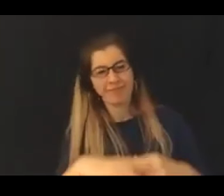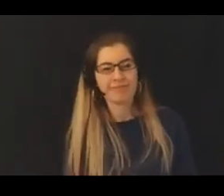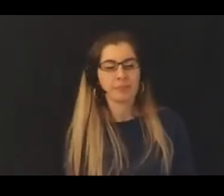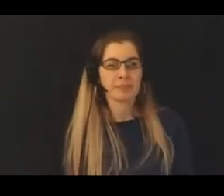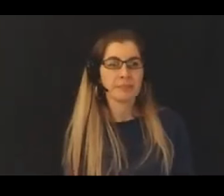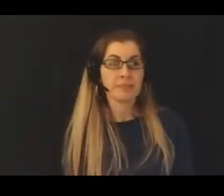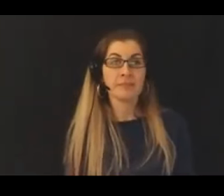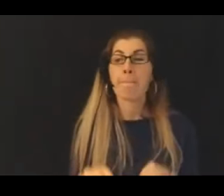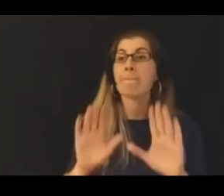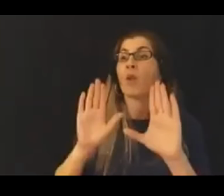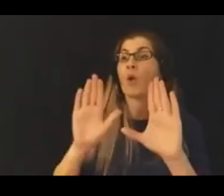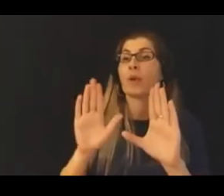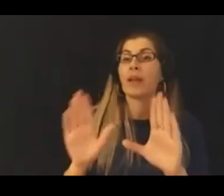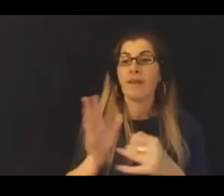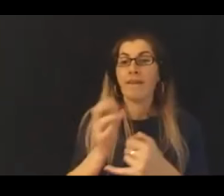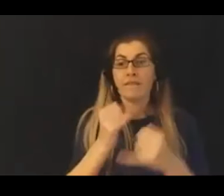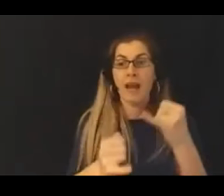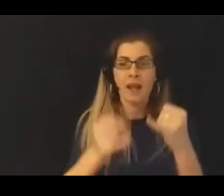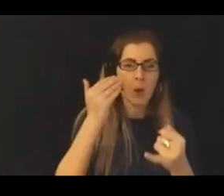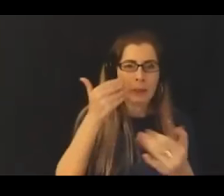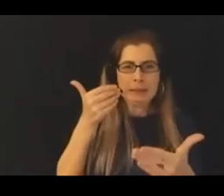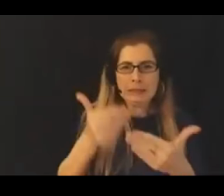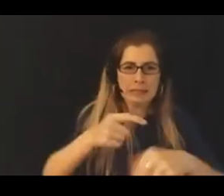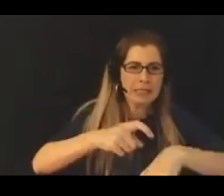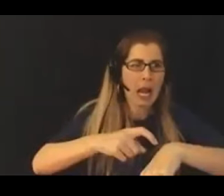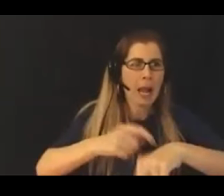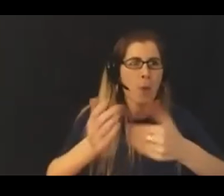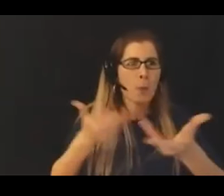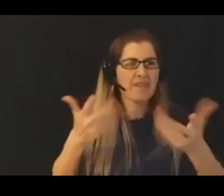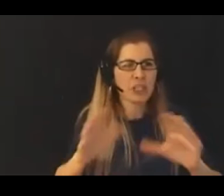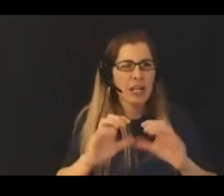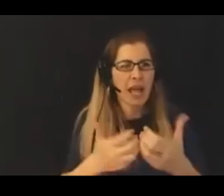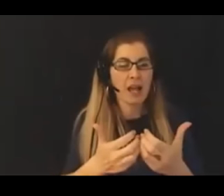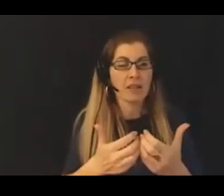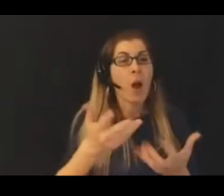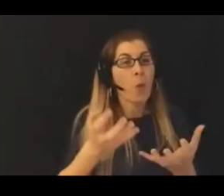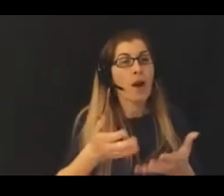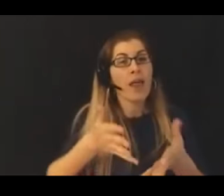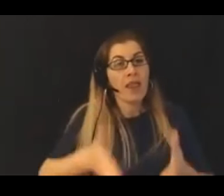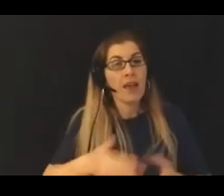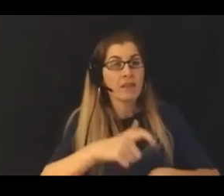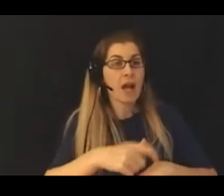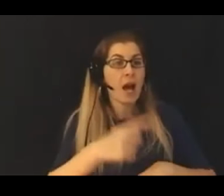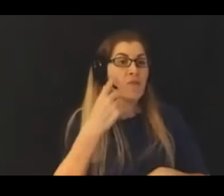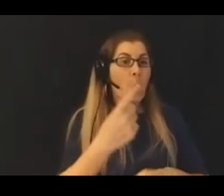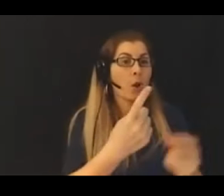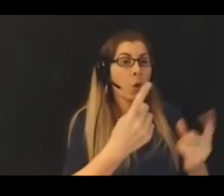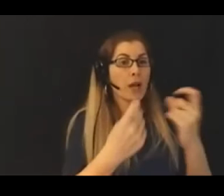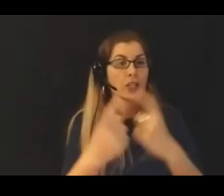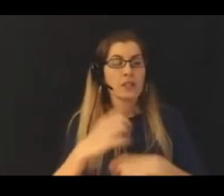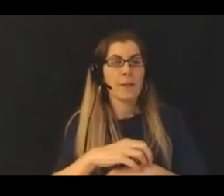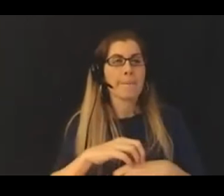Great. And finally, I know we're kind of coming to time and I want time for some questions. But in terms of